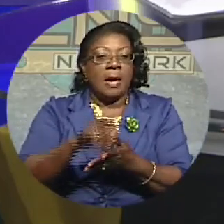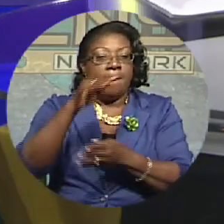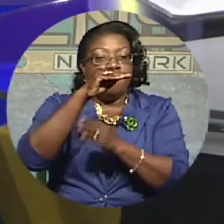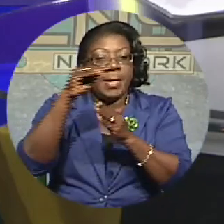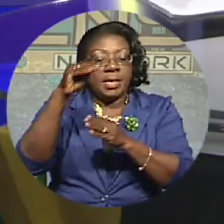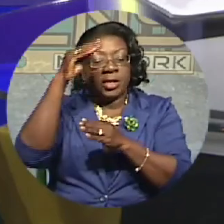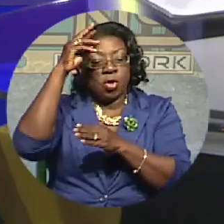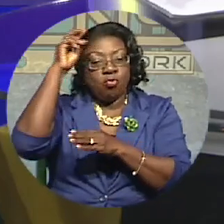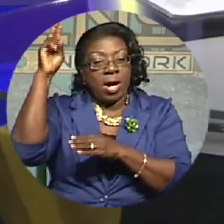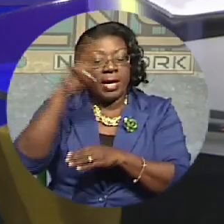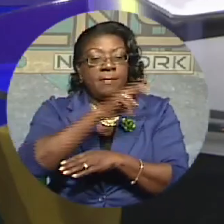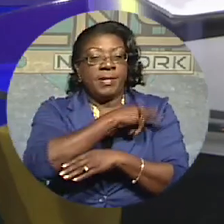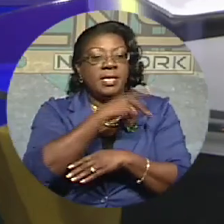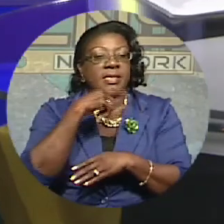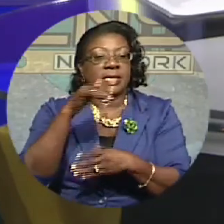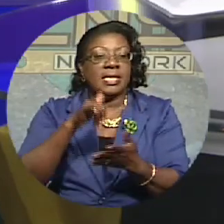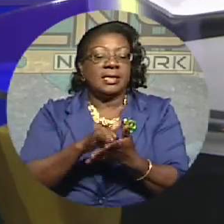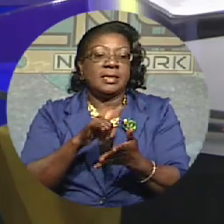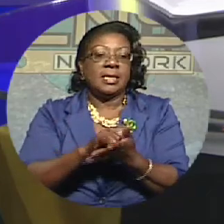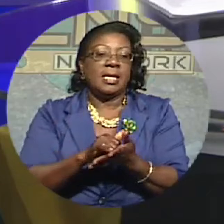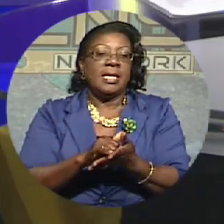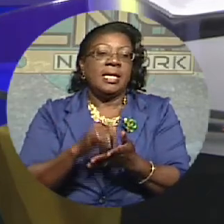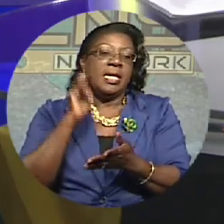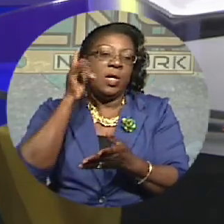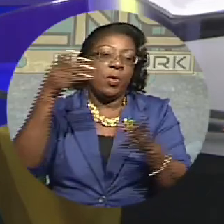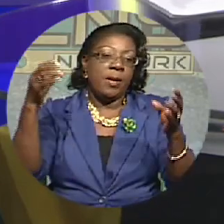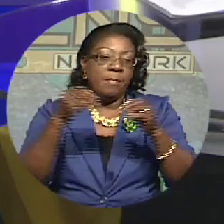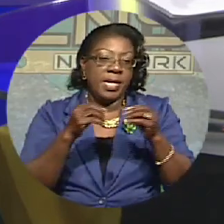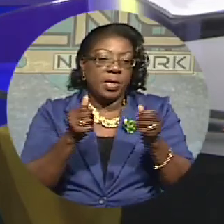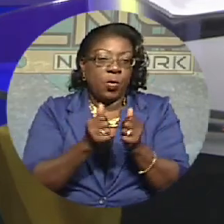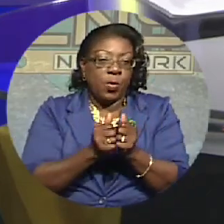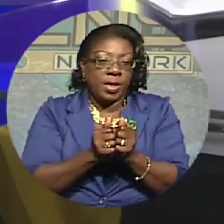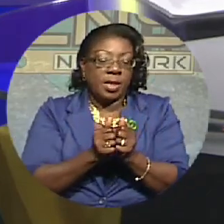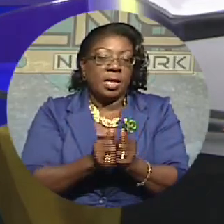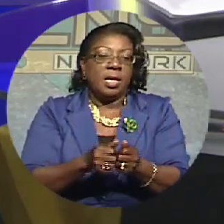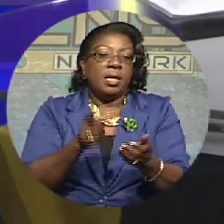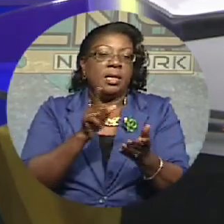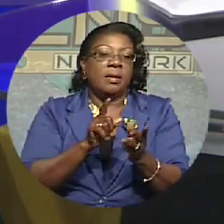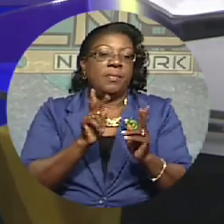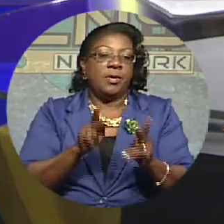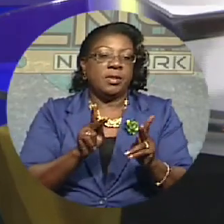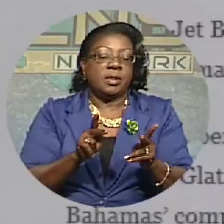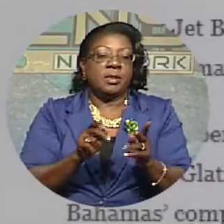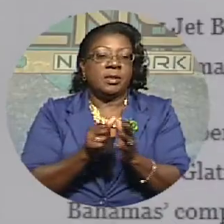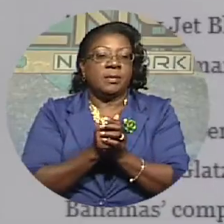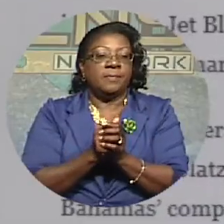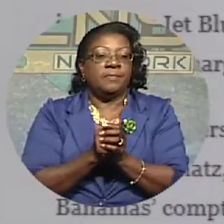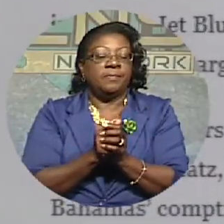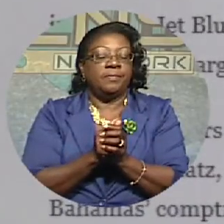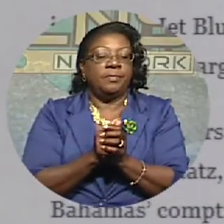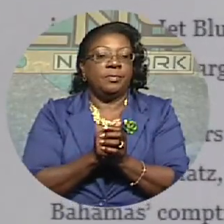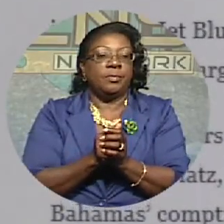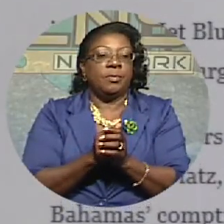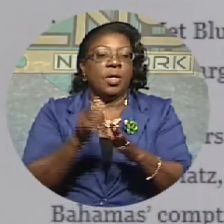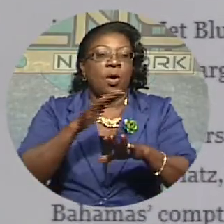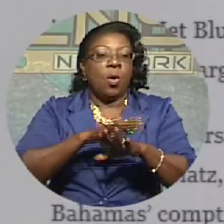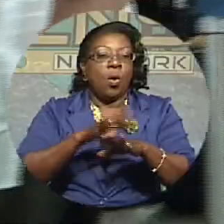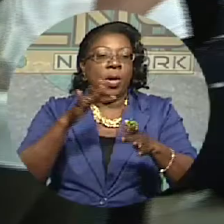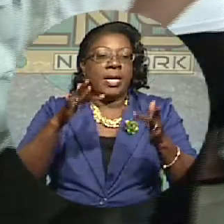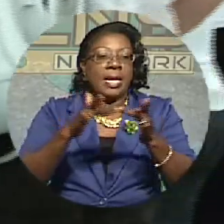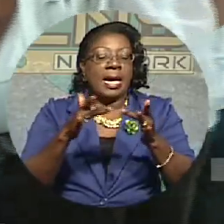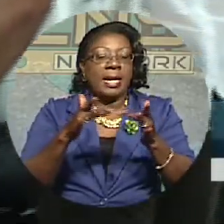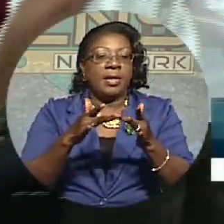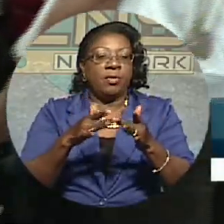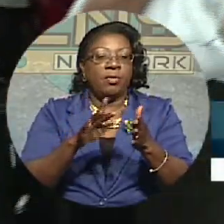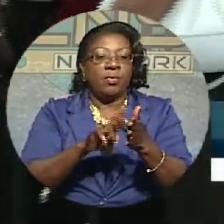he will meet with operators in the interim. Our Janine Noel Ferguson is on the story. Online reports suggest